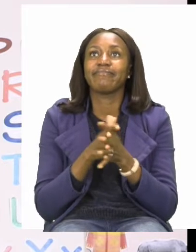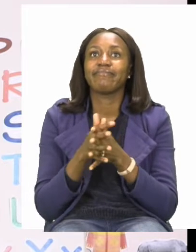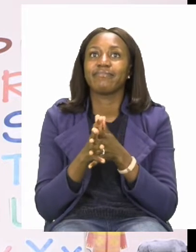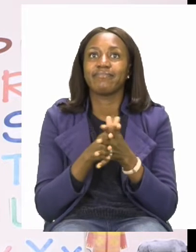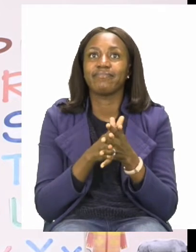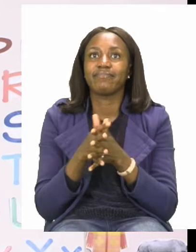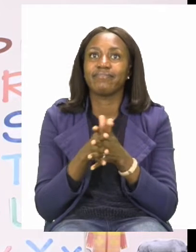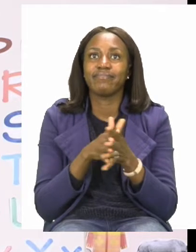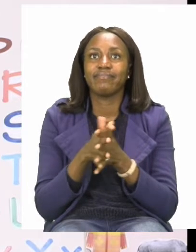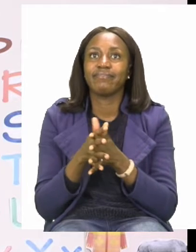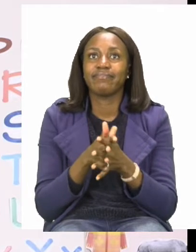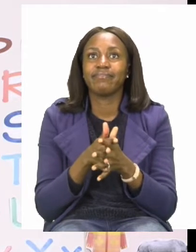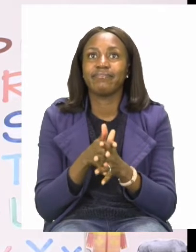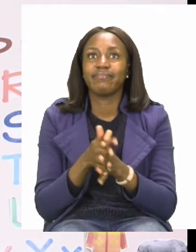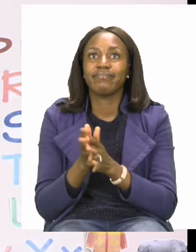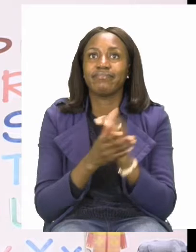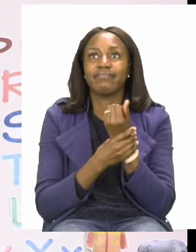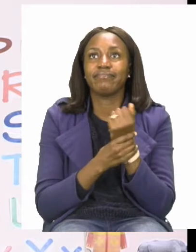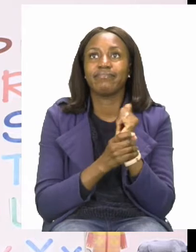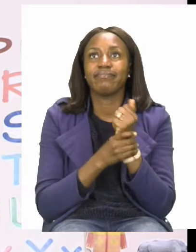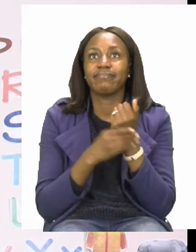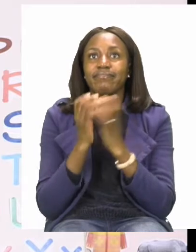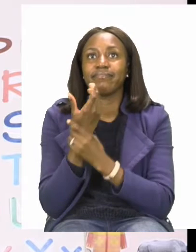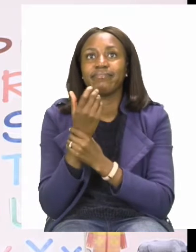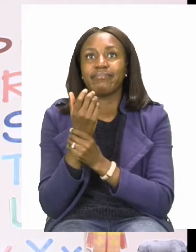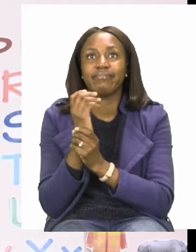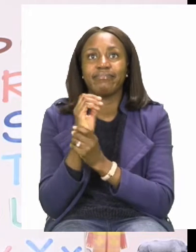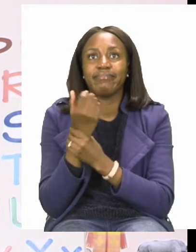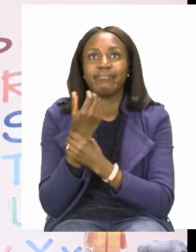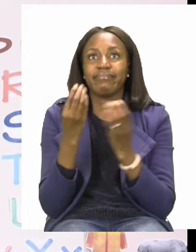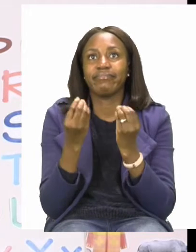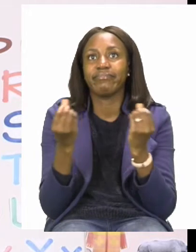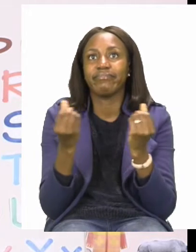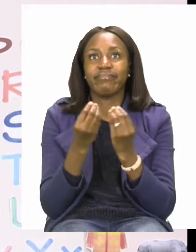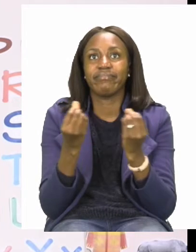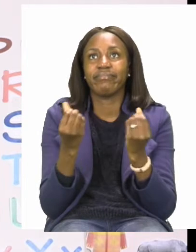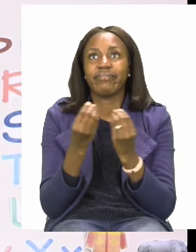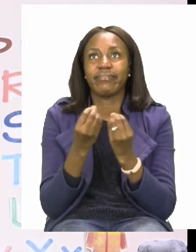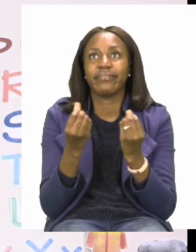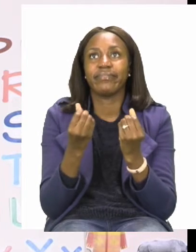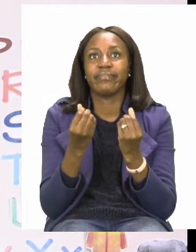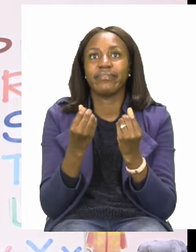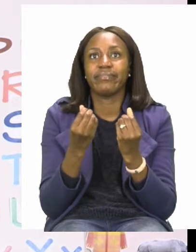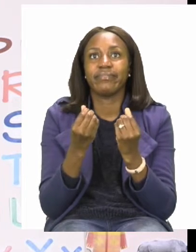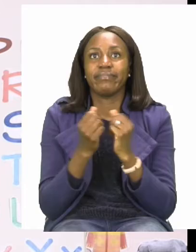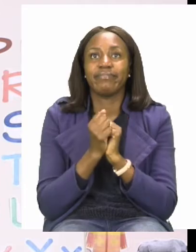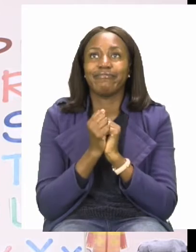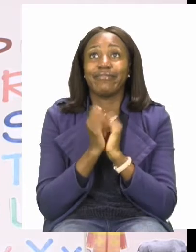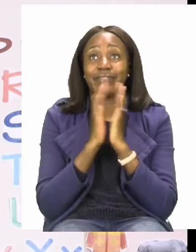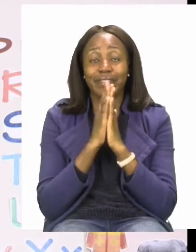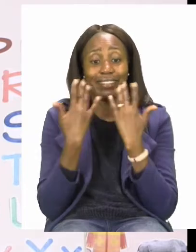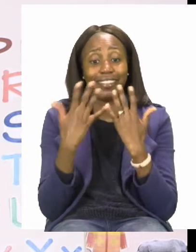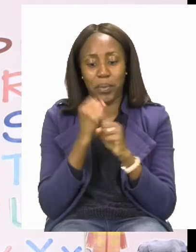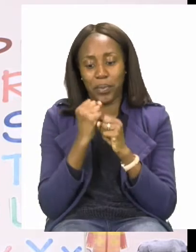between our fingers, on our wrists, and our fingertips too. Make sure your hands